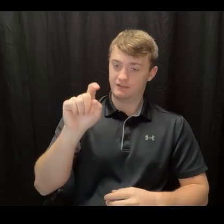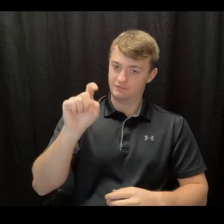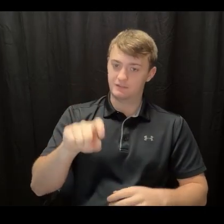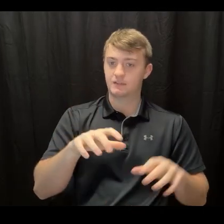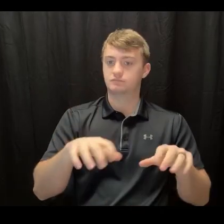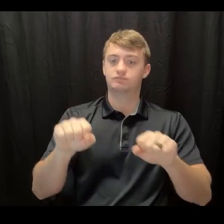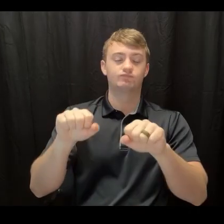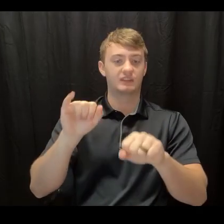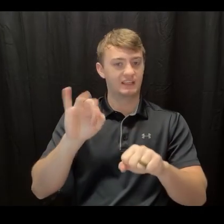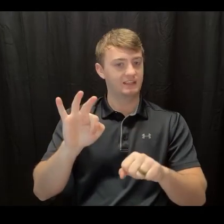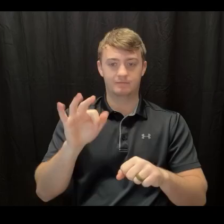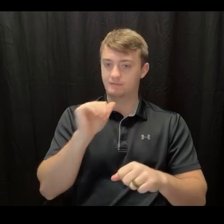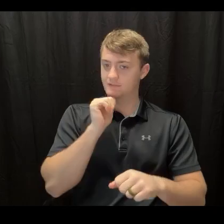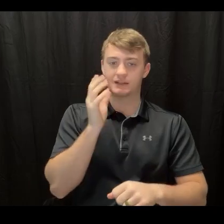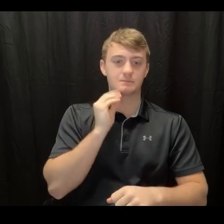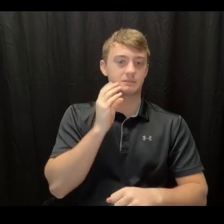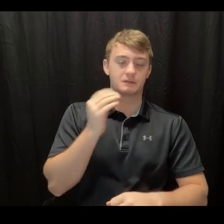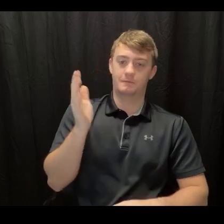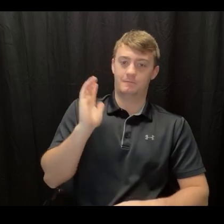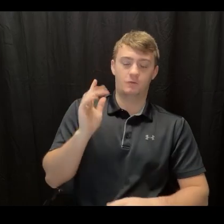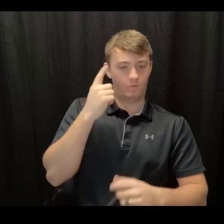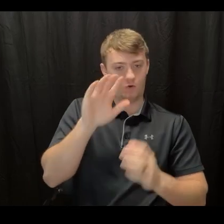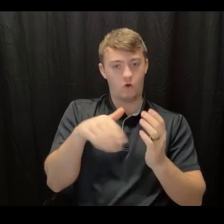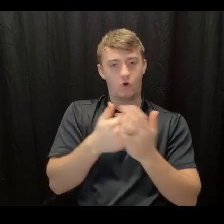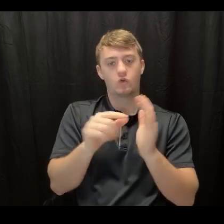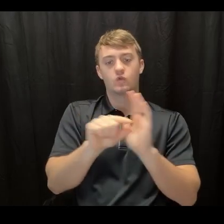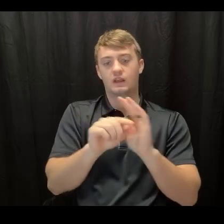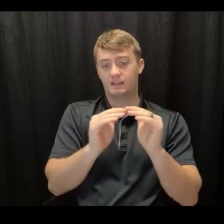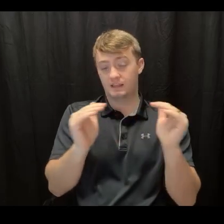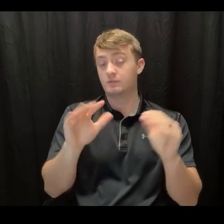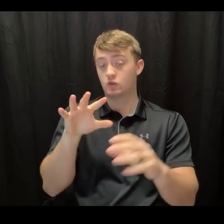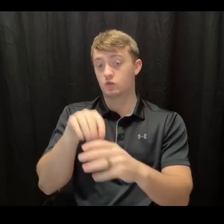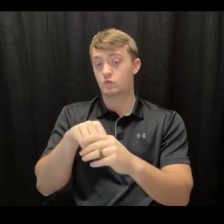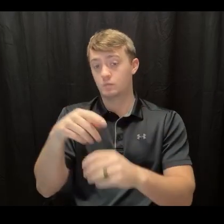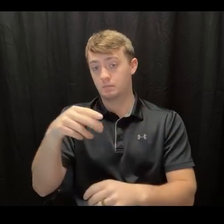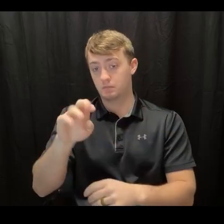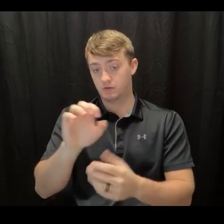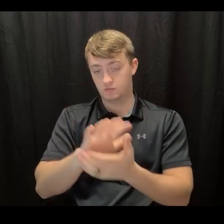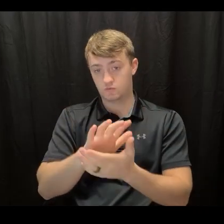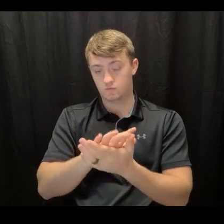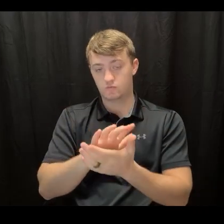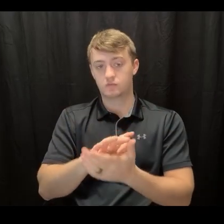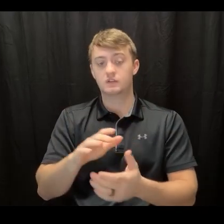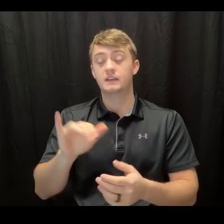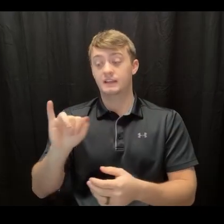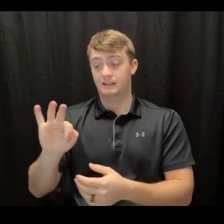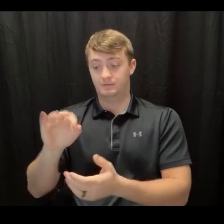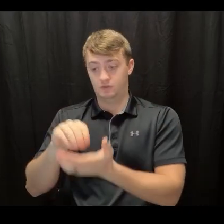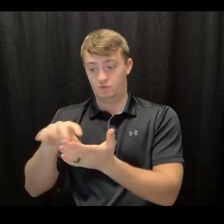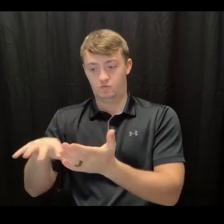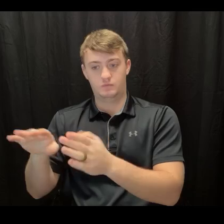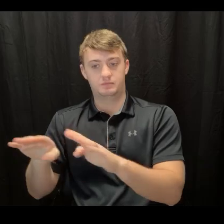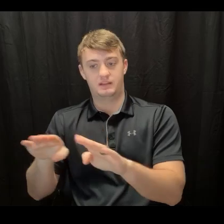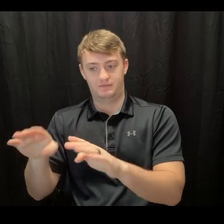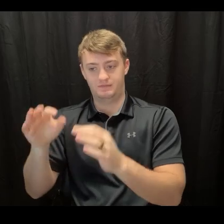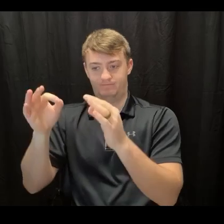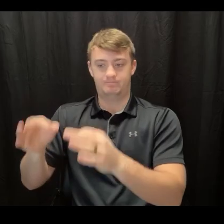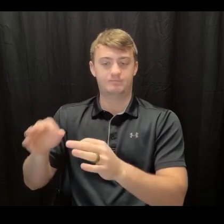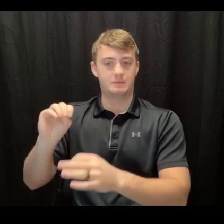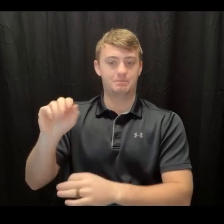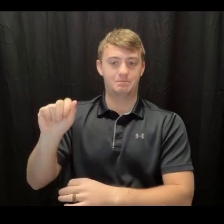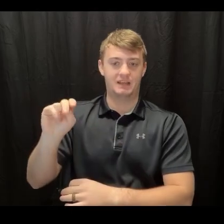be conducted if one has not been done before for all grade levels, including preschool, if a student's conduct is determined to be